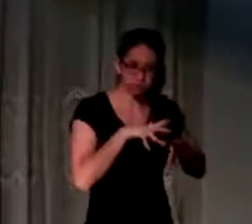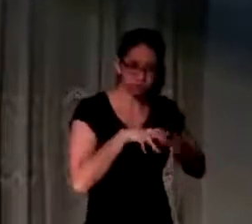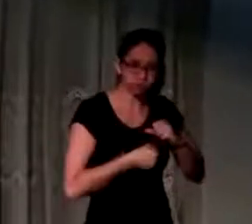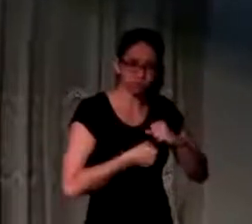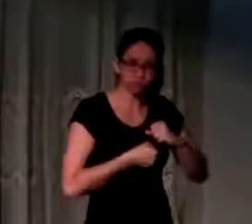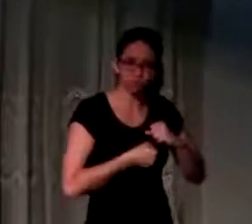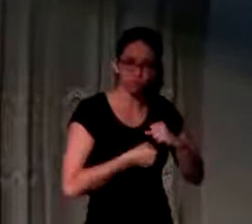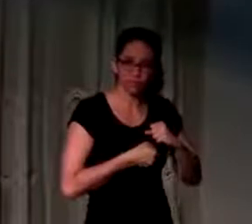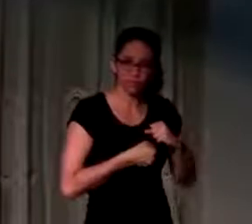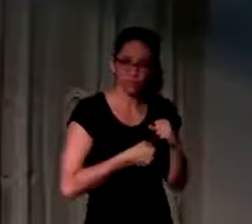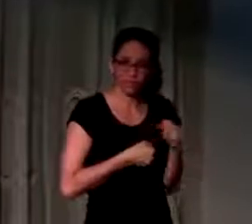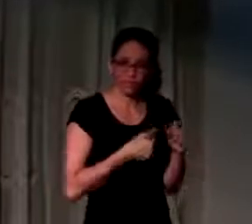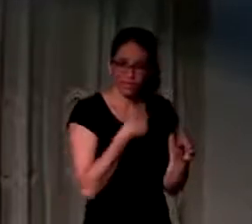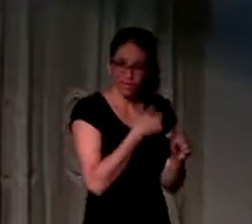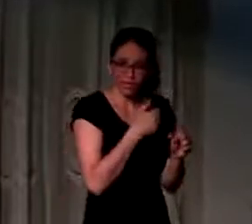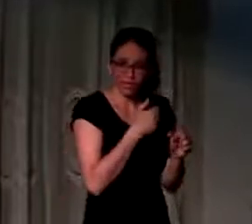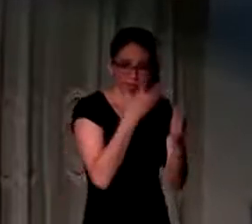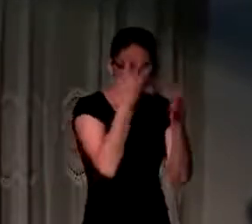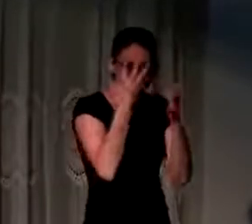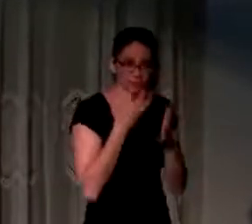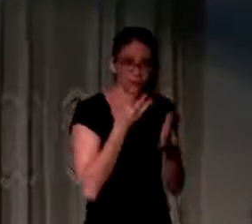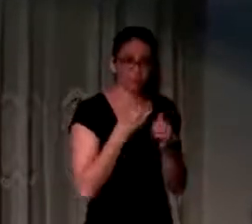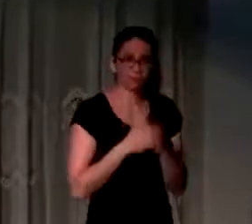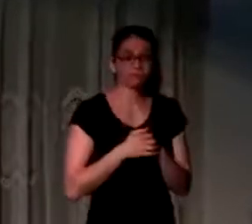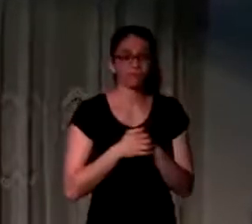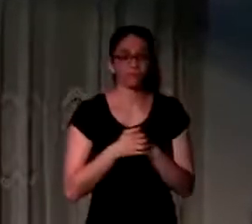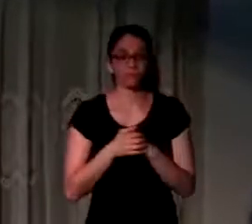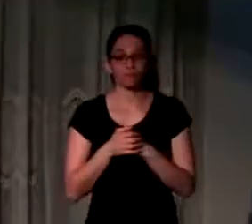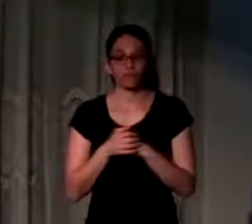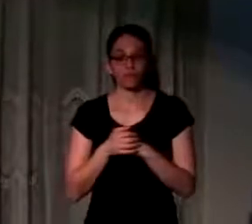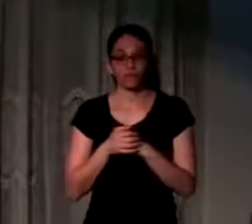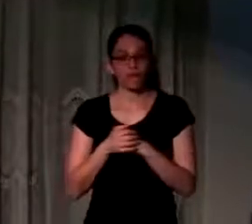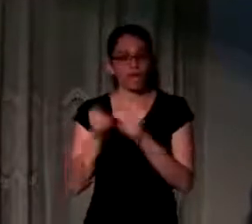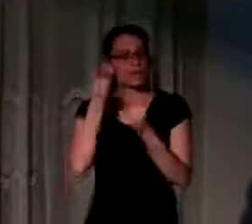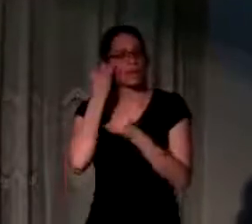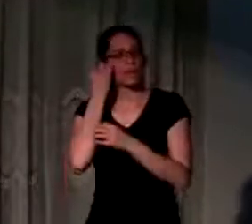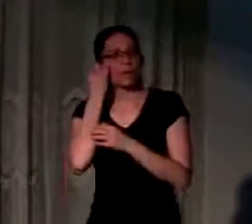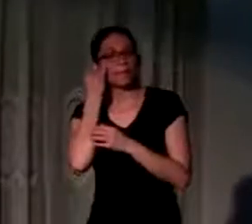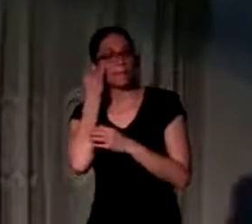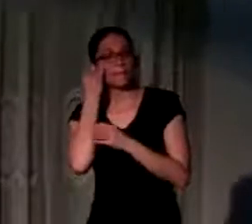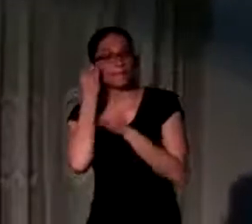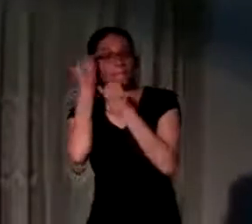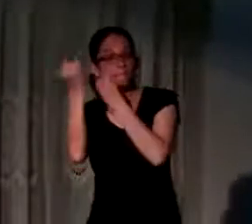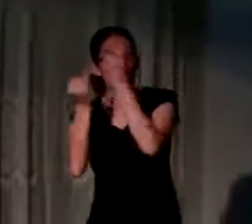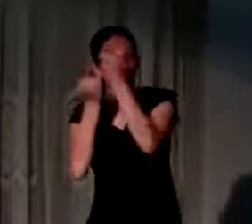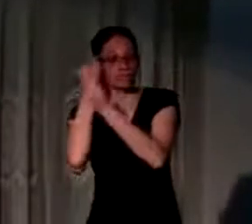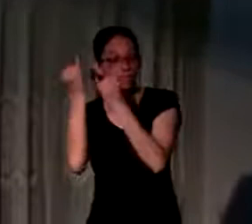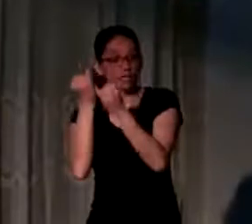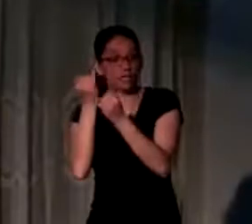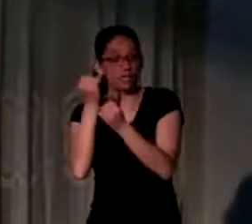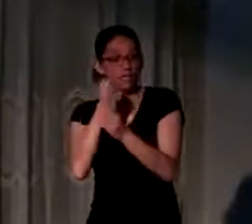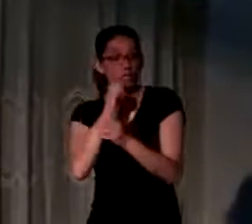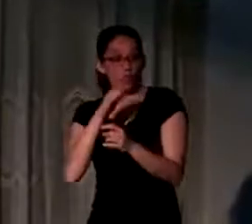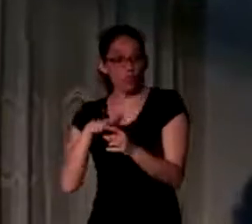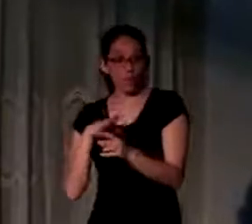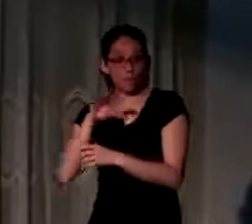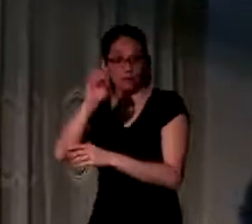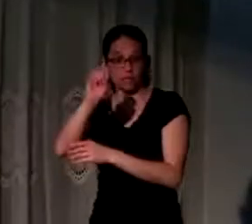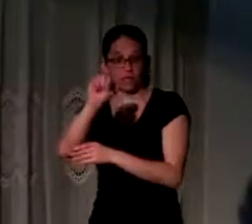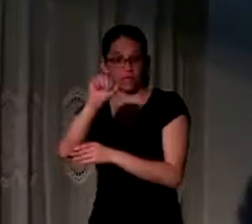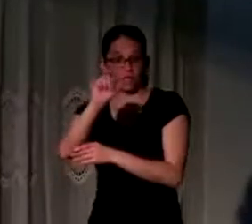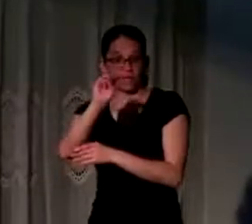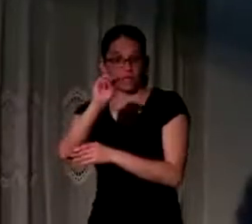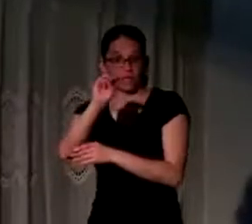Imagine the despair. Now imagine this woman with a past runs in